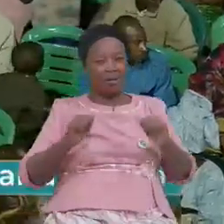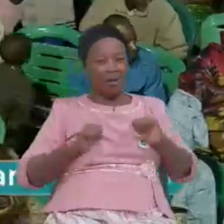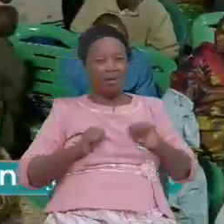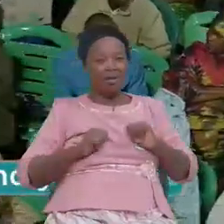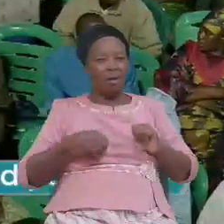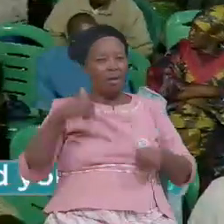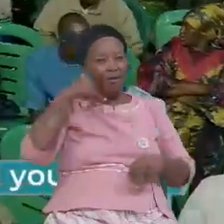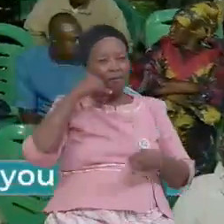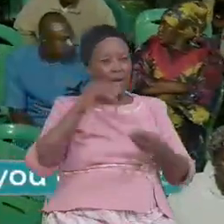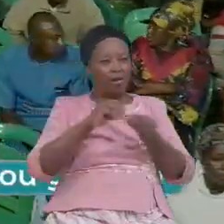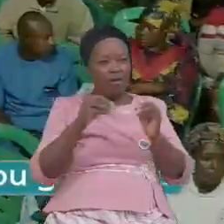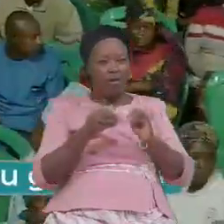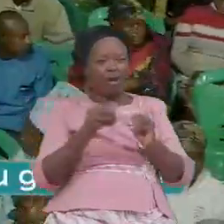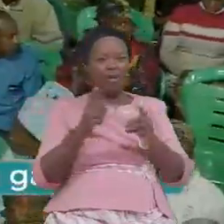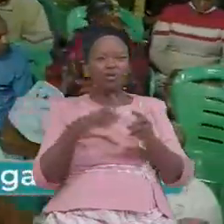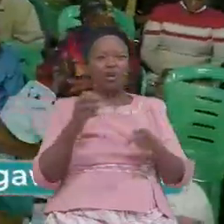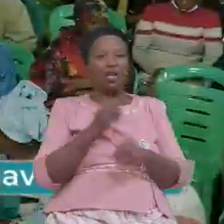to the counselors.